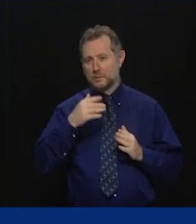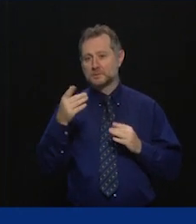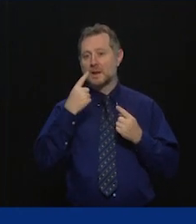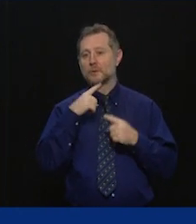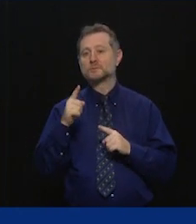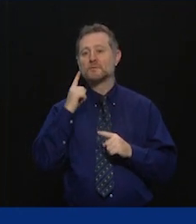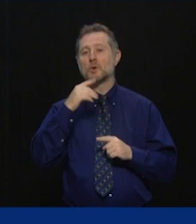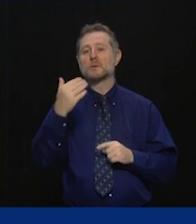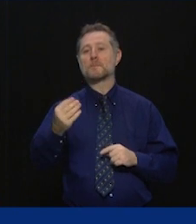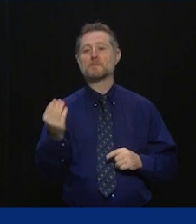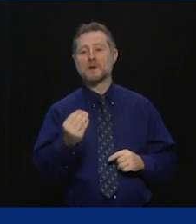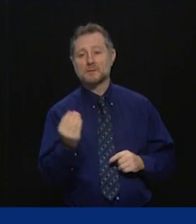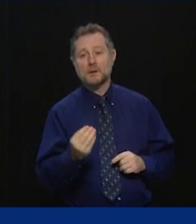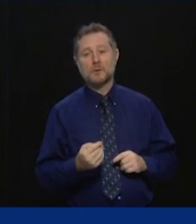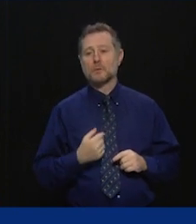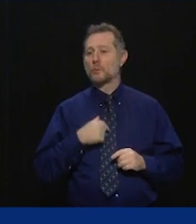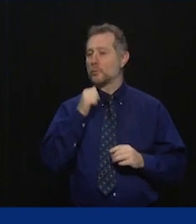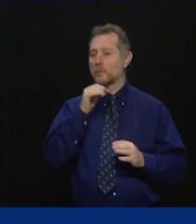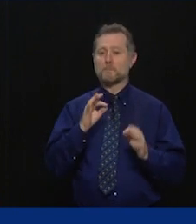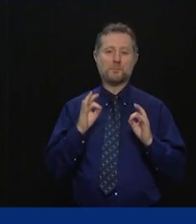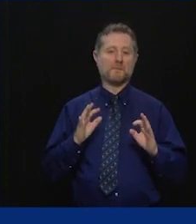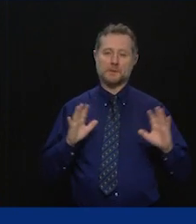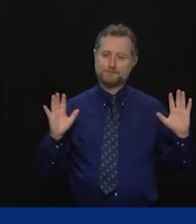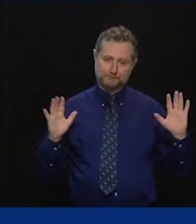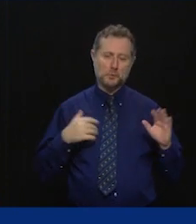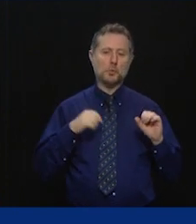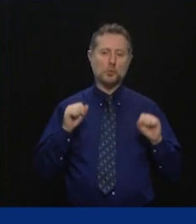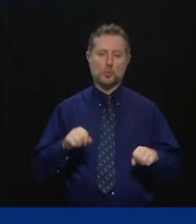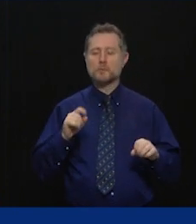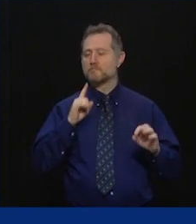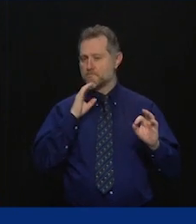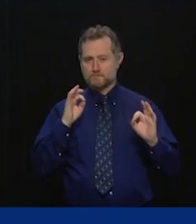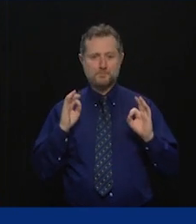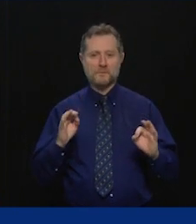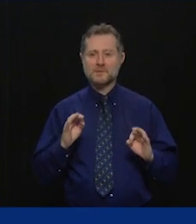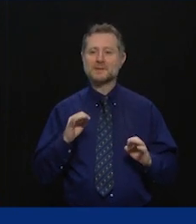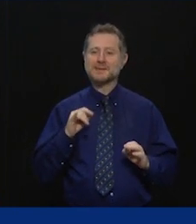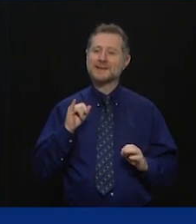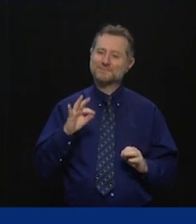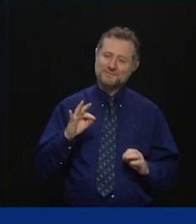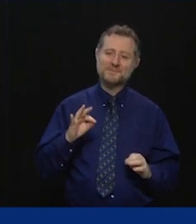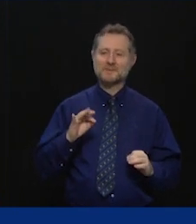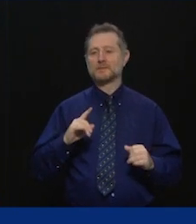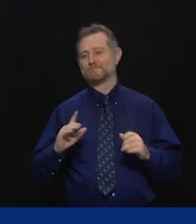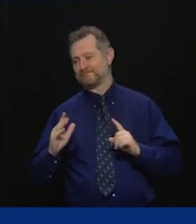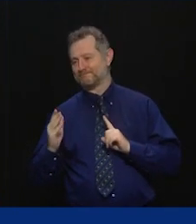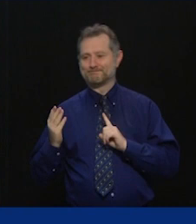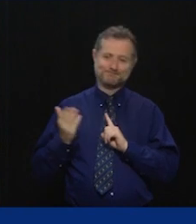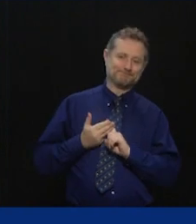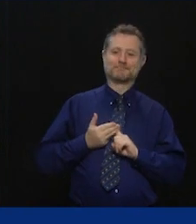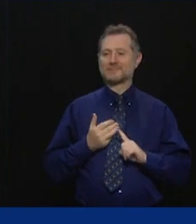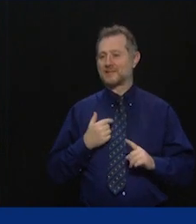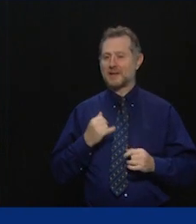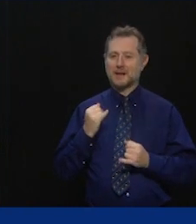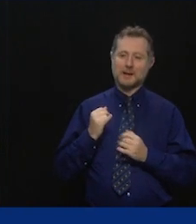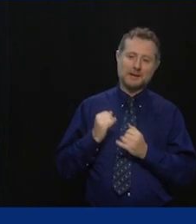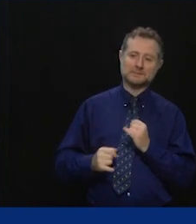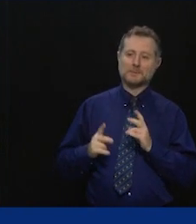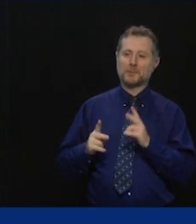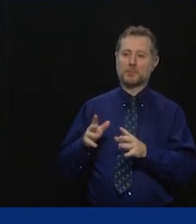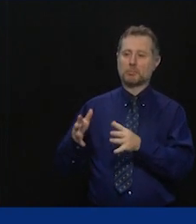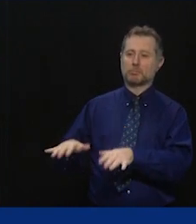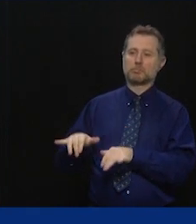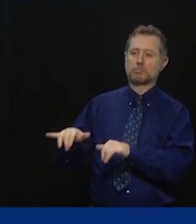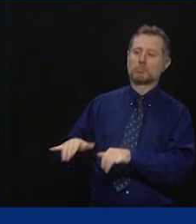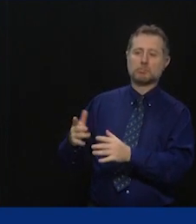not going to be perfect, but it can be. It can be a perfect situation if we can get the holdouts to understand the power they have to help